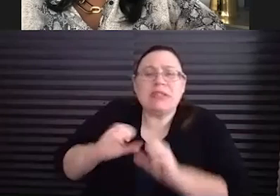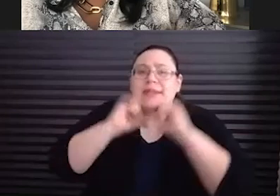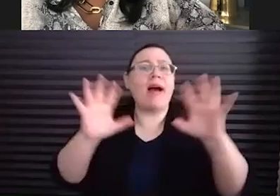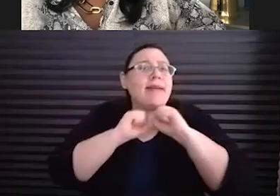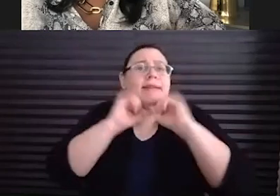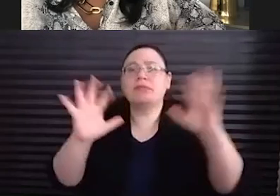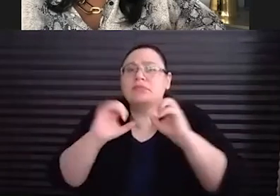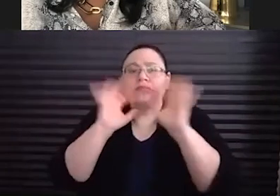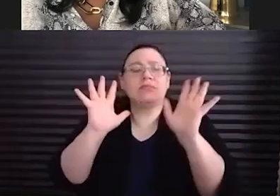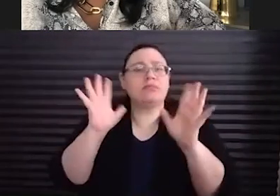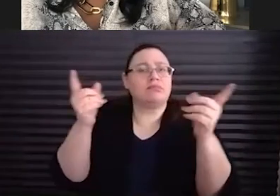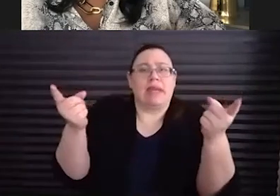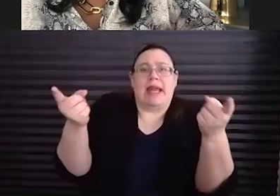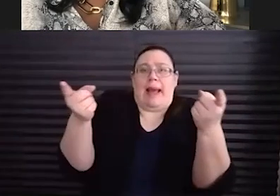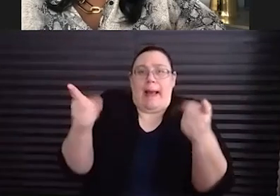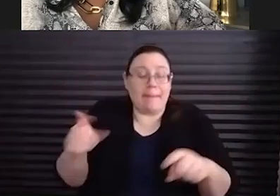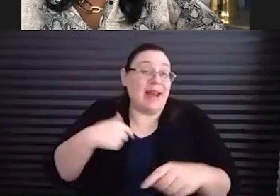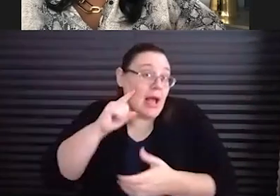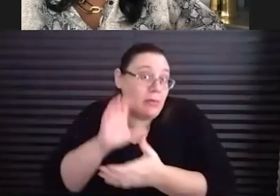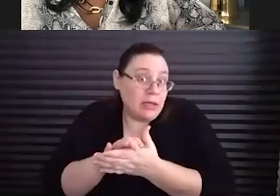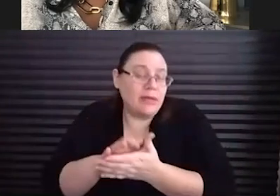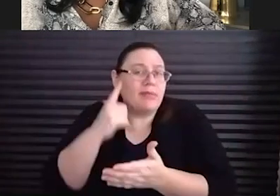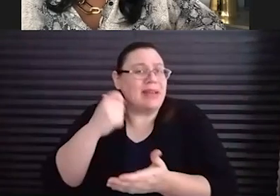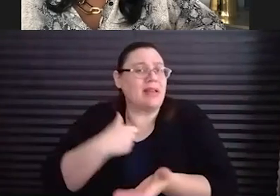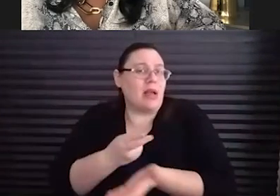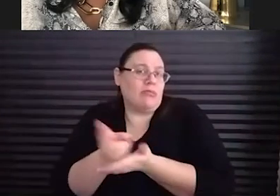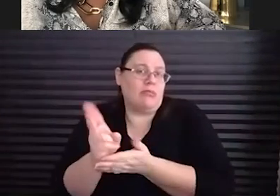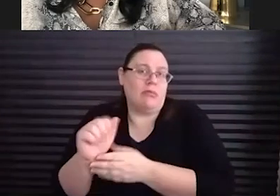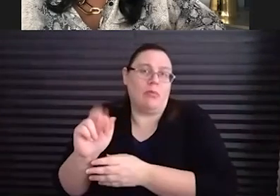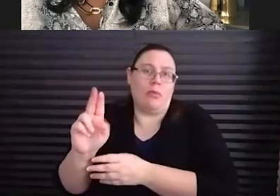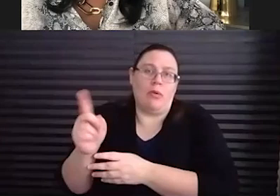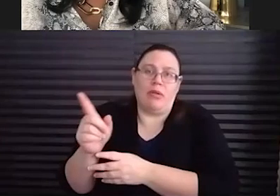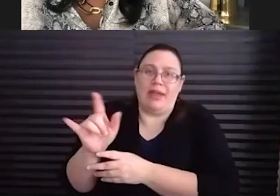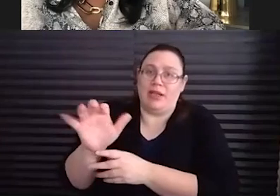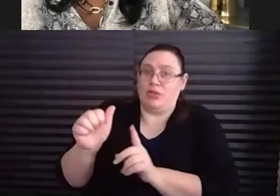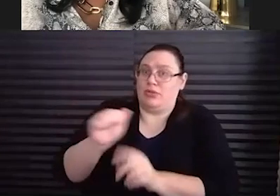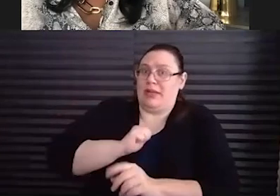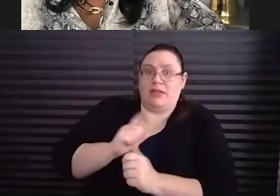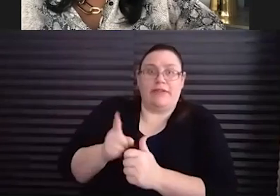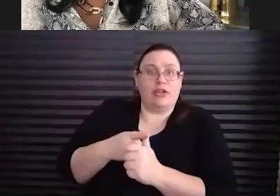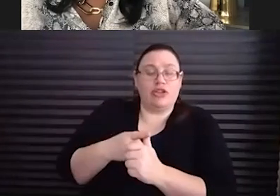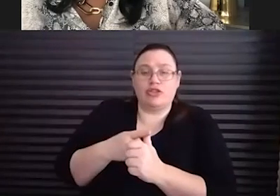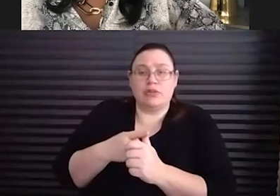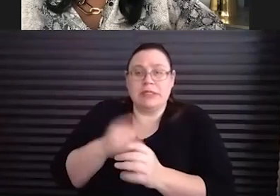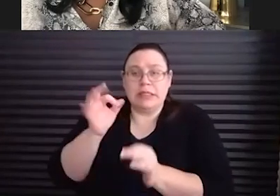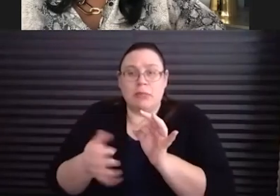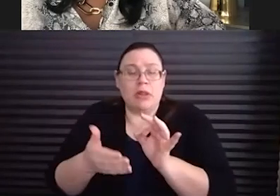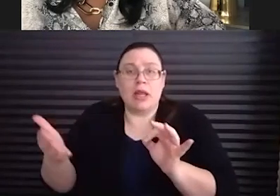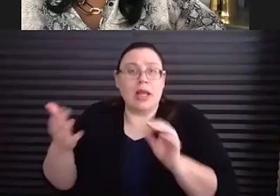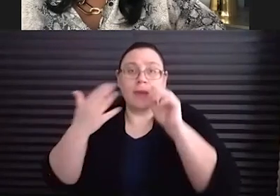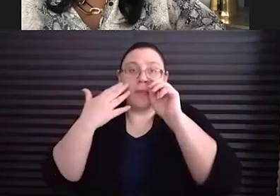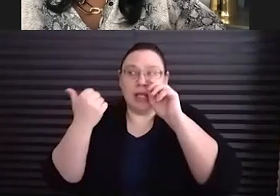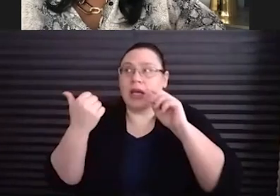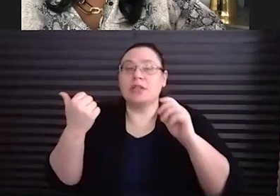came, I think, because I'm authentic to myself first. And this is the most important thing, because we